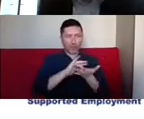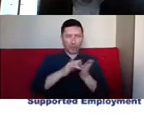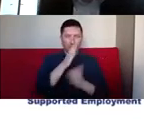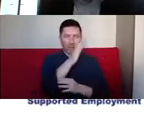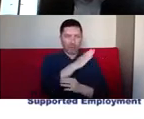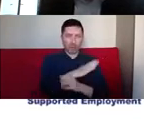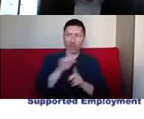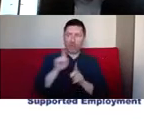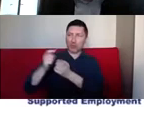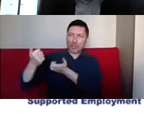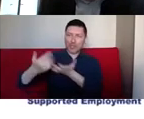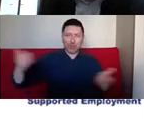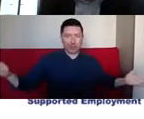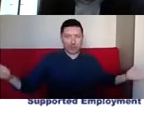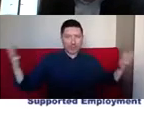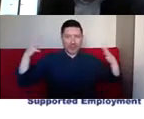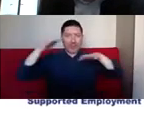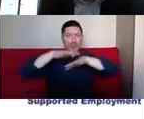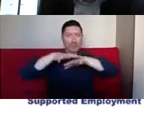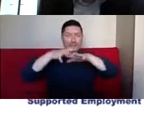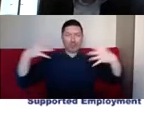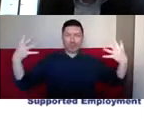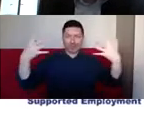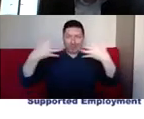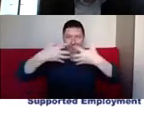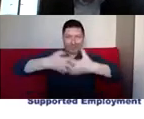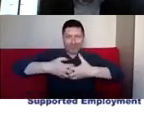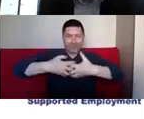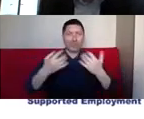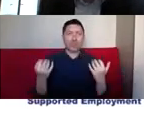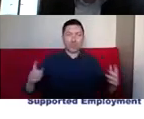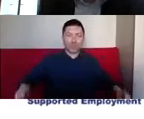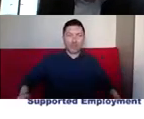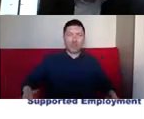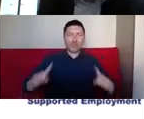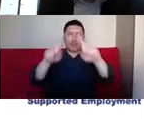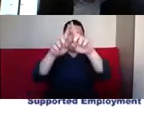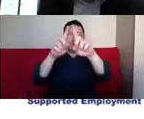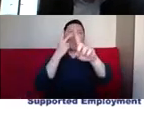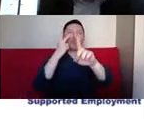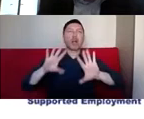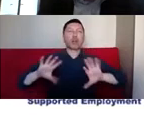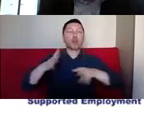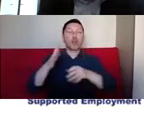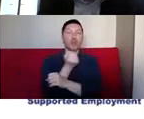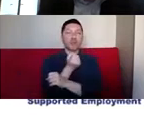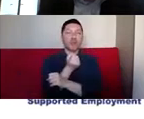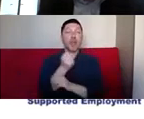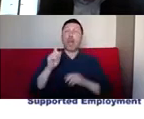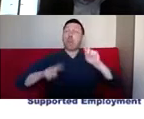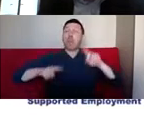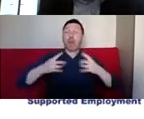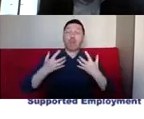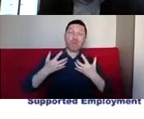disability, but there's nothing special about employing people with disabilities. We are often talking about such things